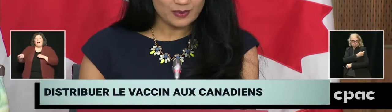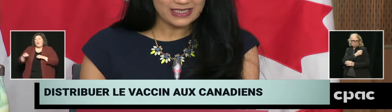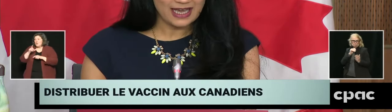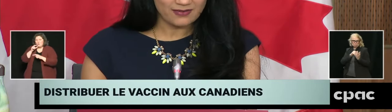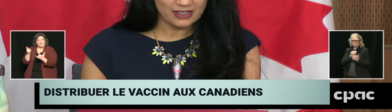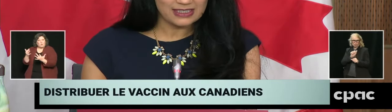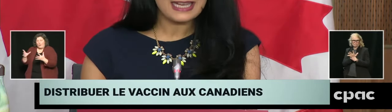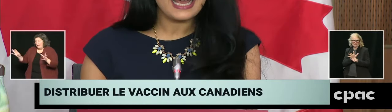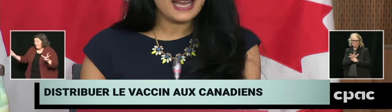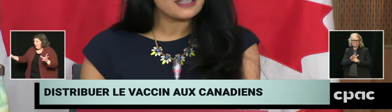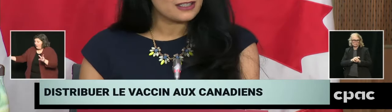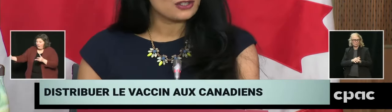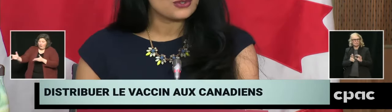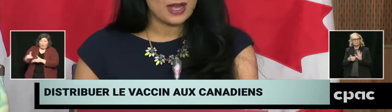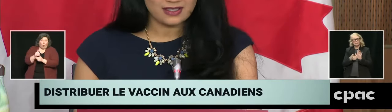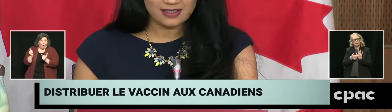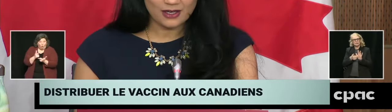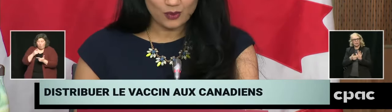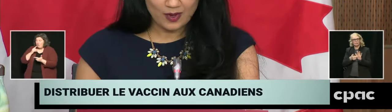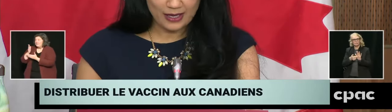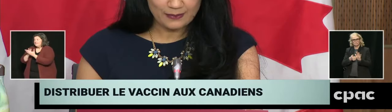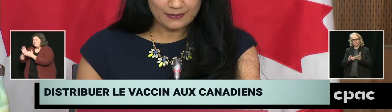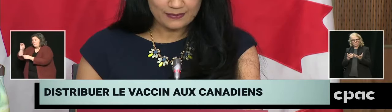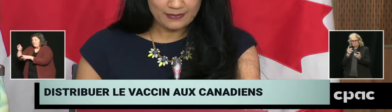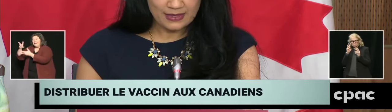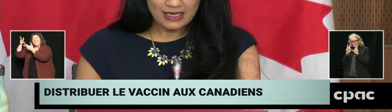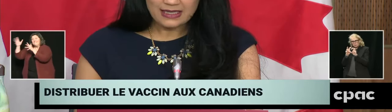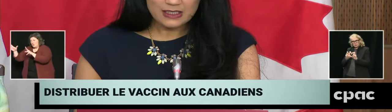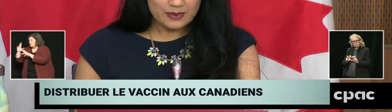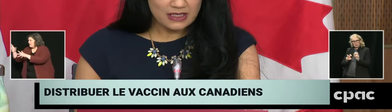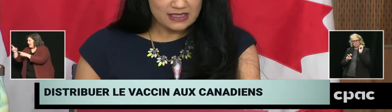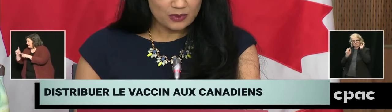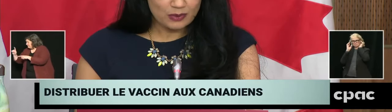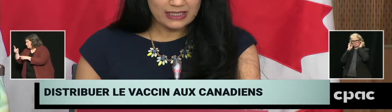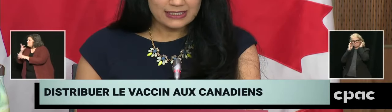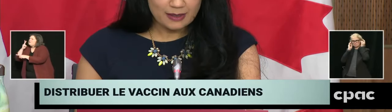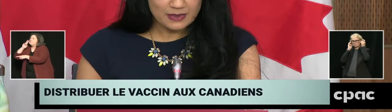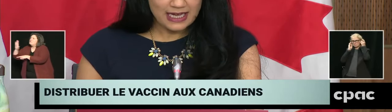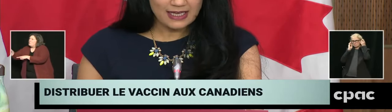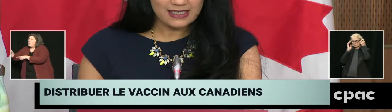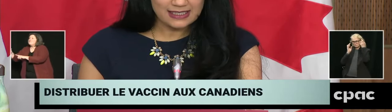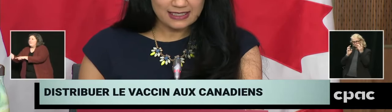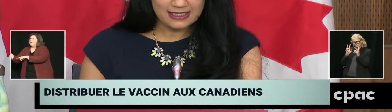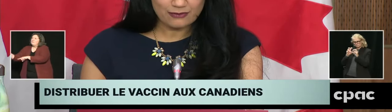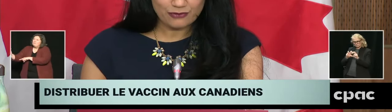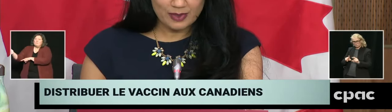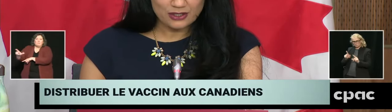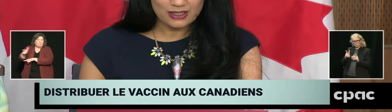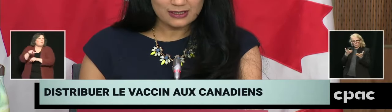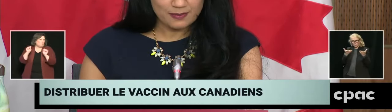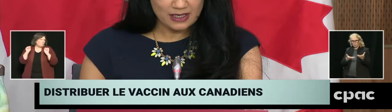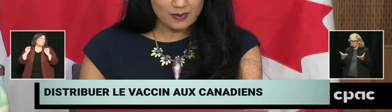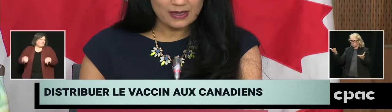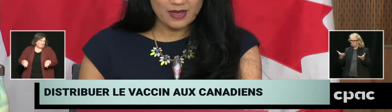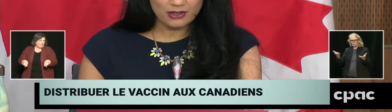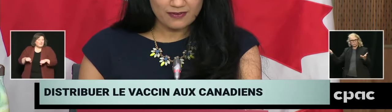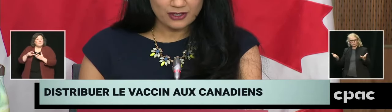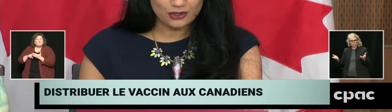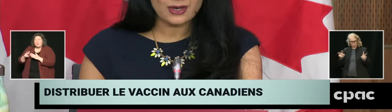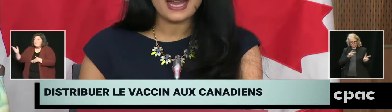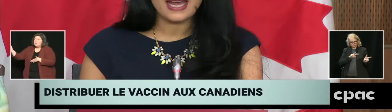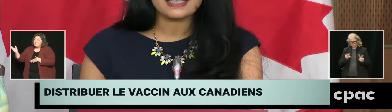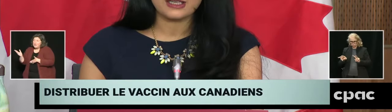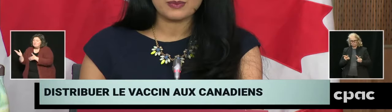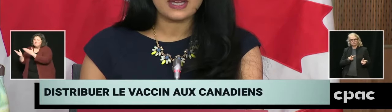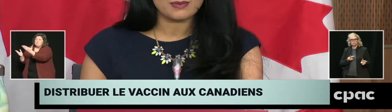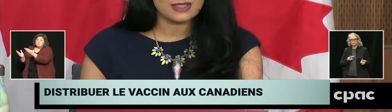have promising evidence and clinical trials underway. This means that we will accept and assess the information submitted by the